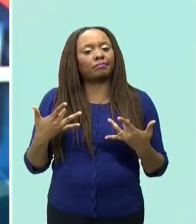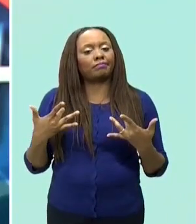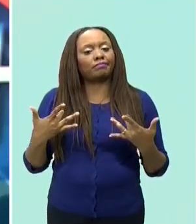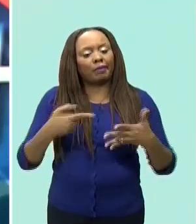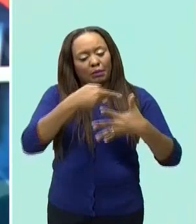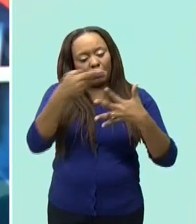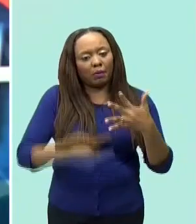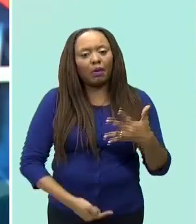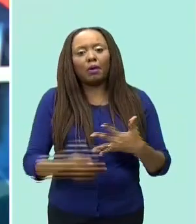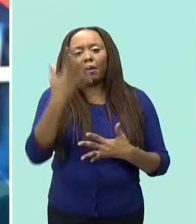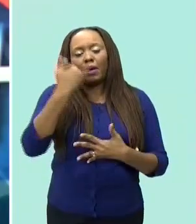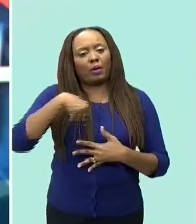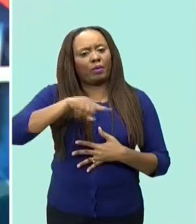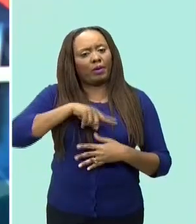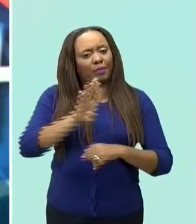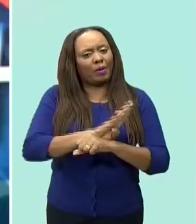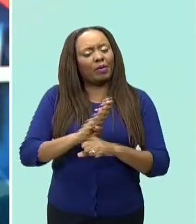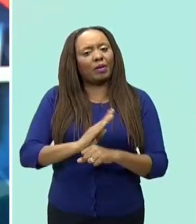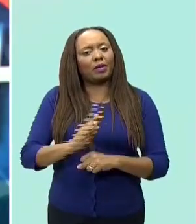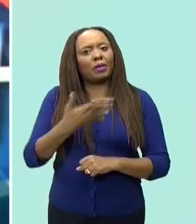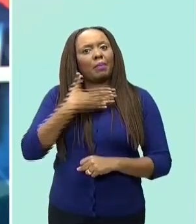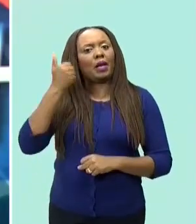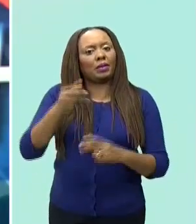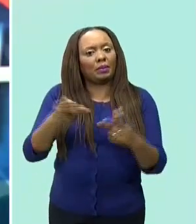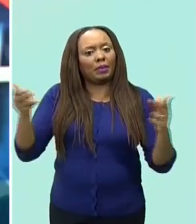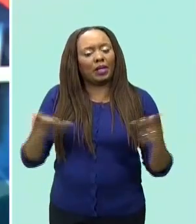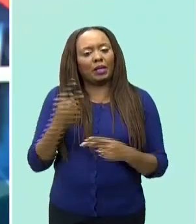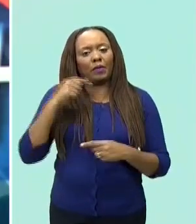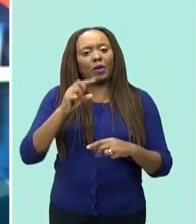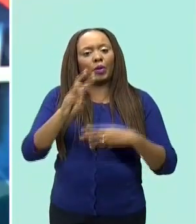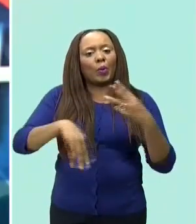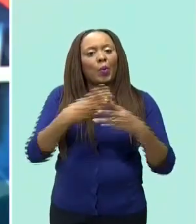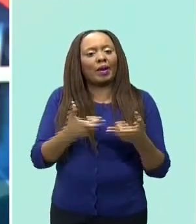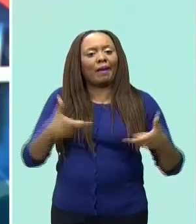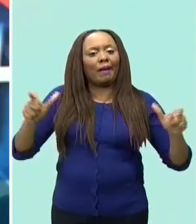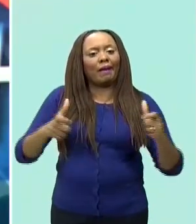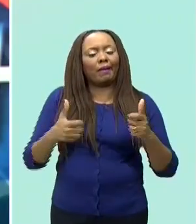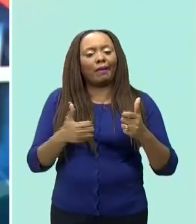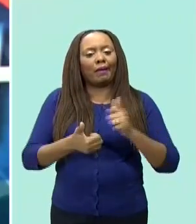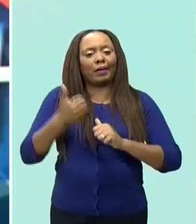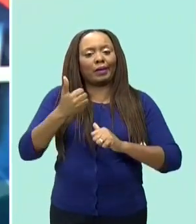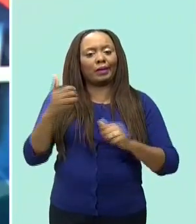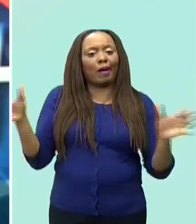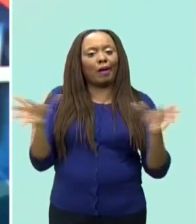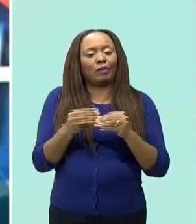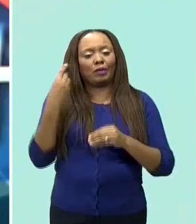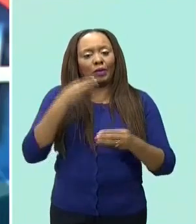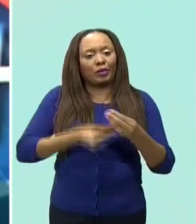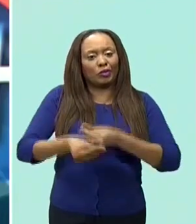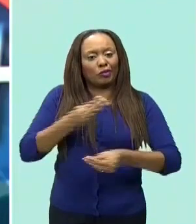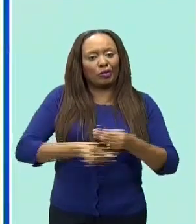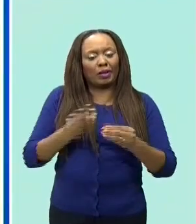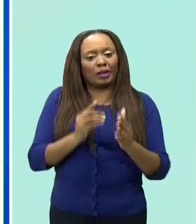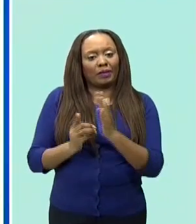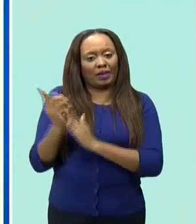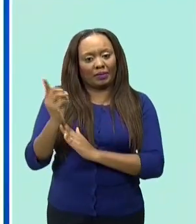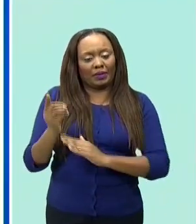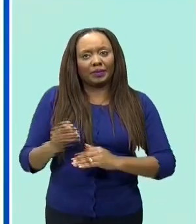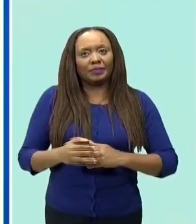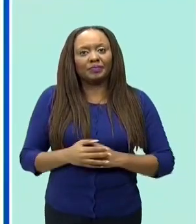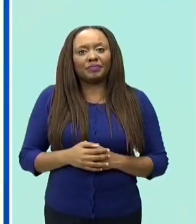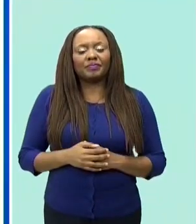why Barbados is the ideal destination for the world's largest conference on trade and development. We